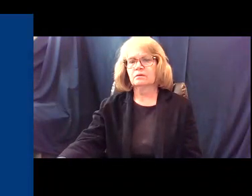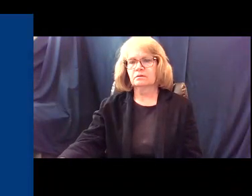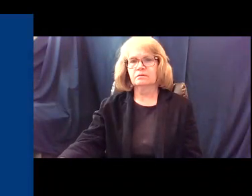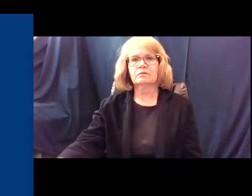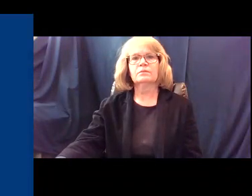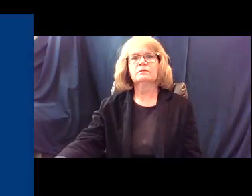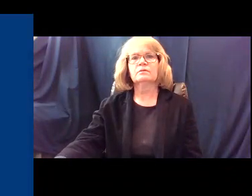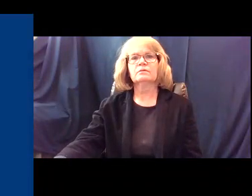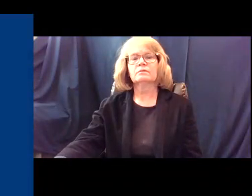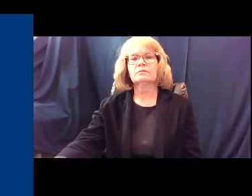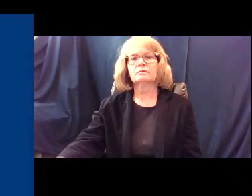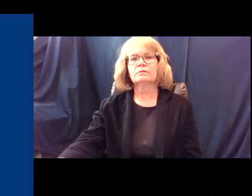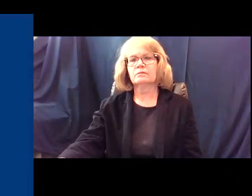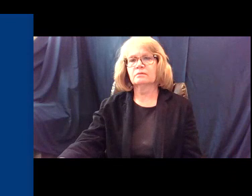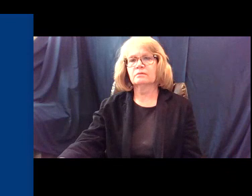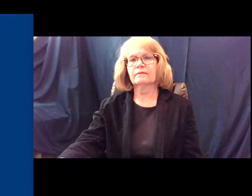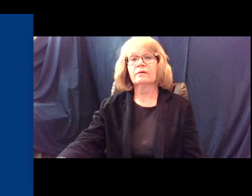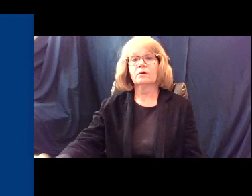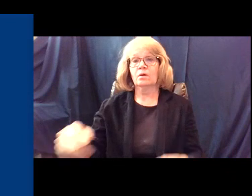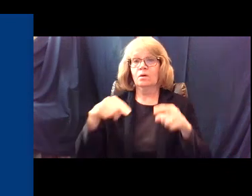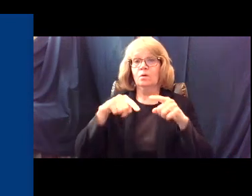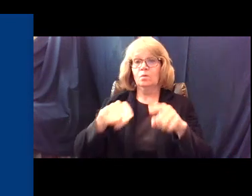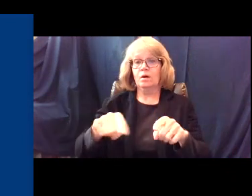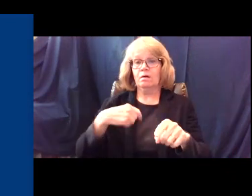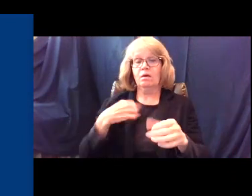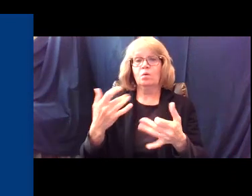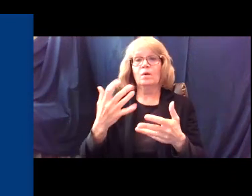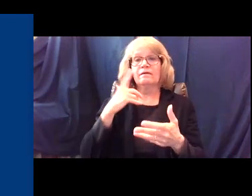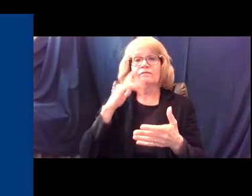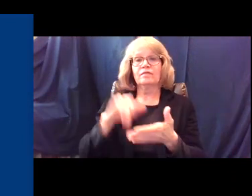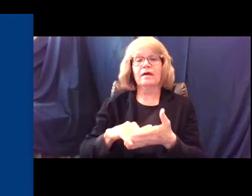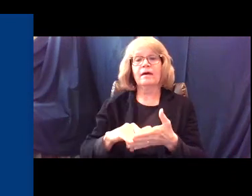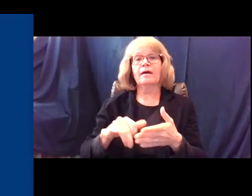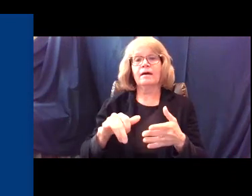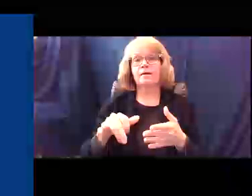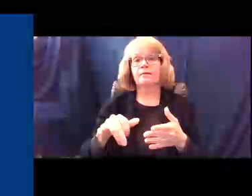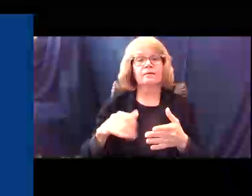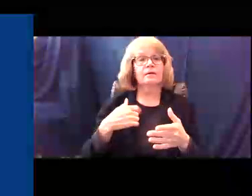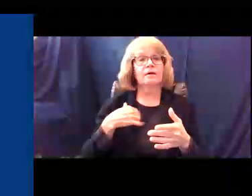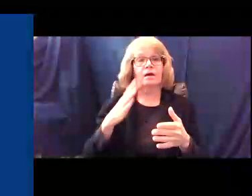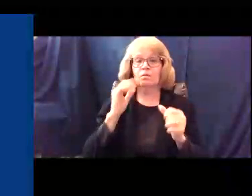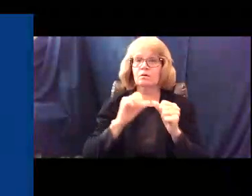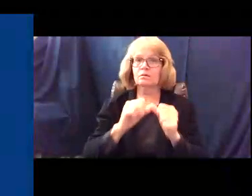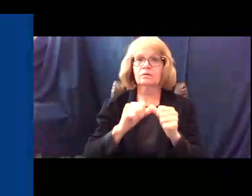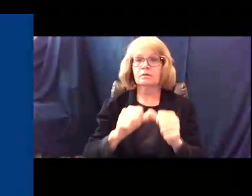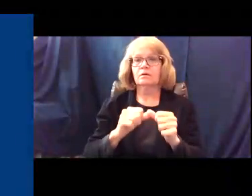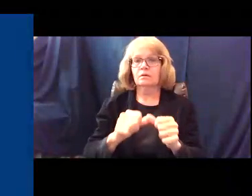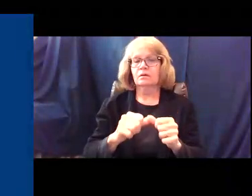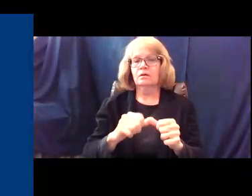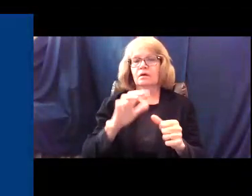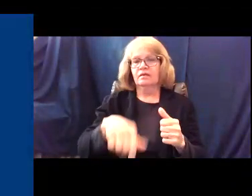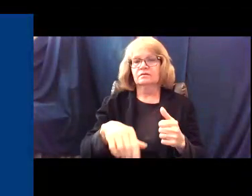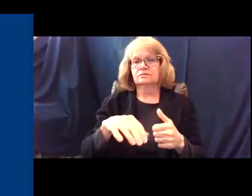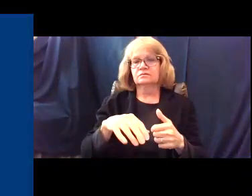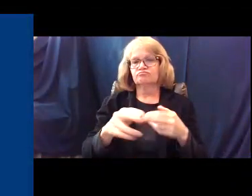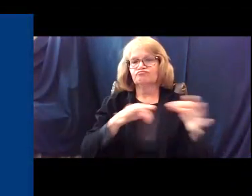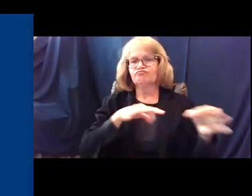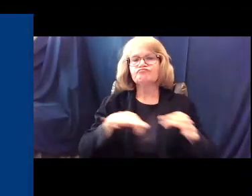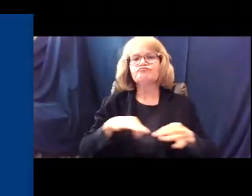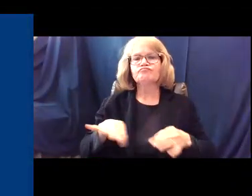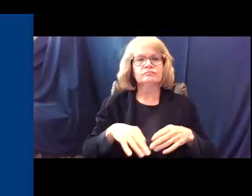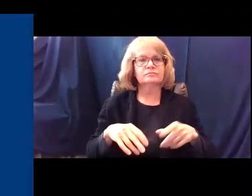And while I wait for folks to enter that, I'll continue going over the content of the slide. So